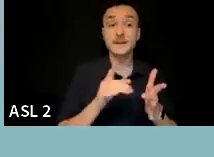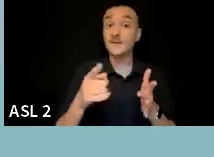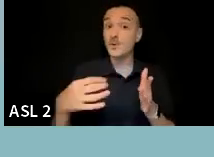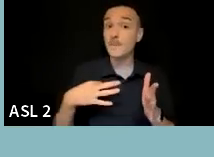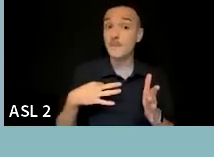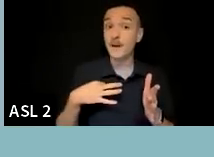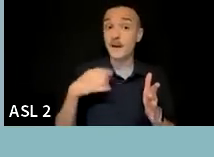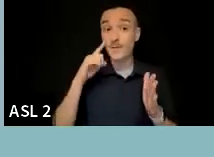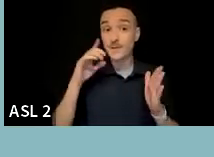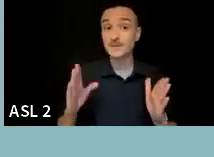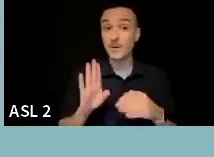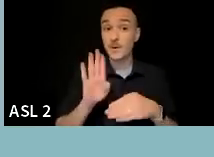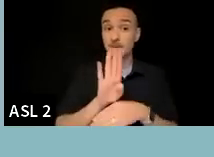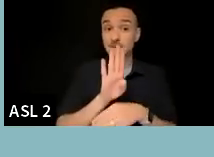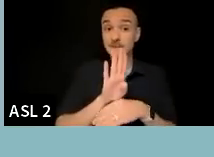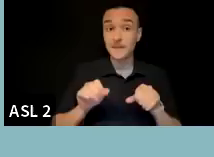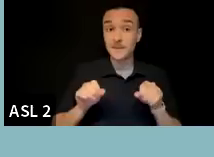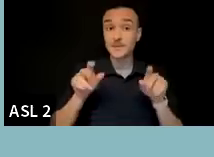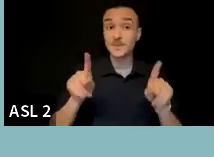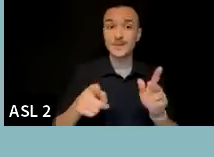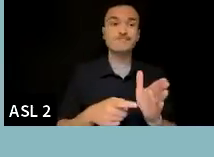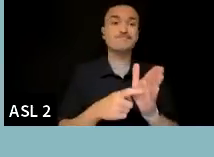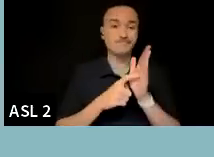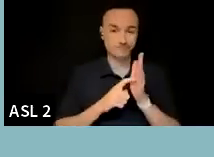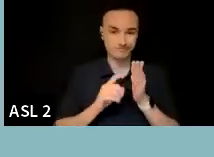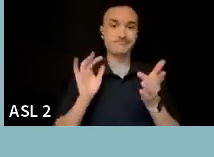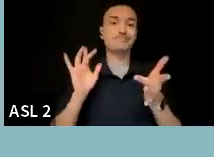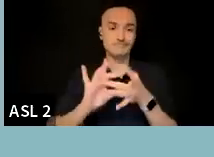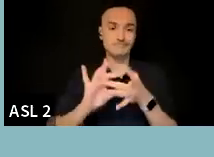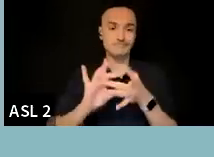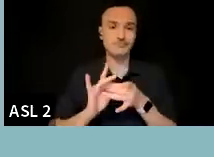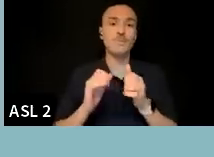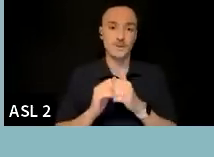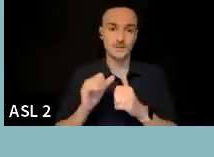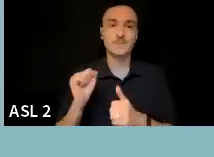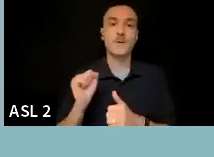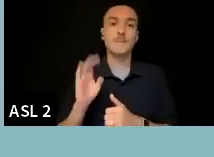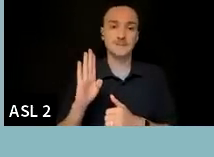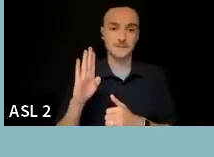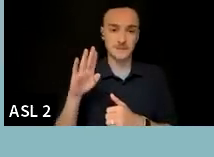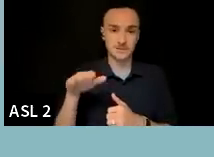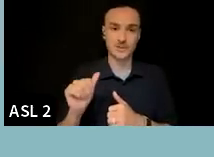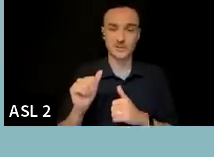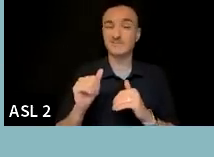with the Small Business Administration. We recommend allowing 6 weeks to complete